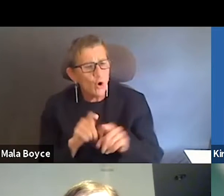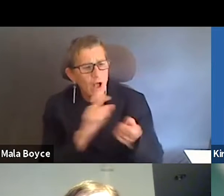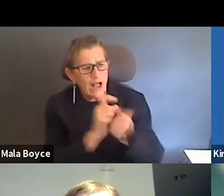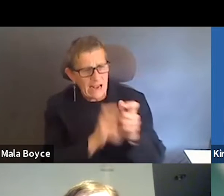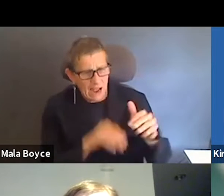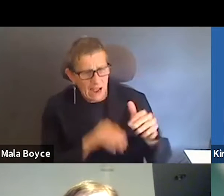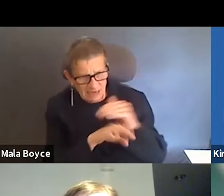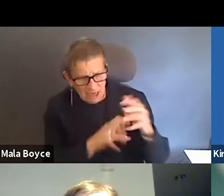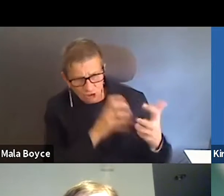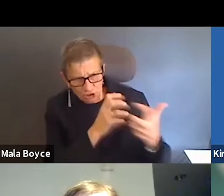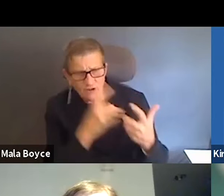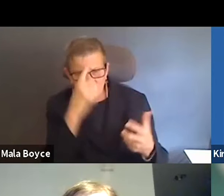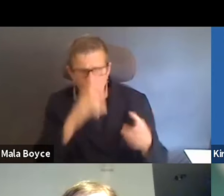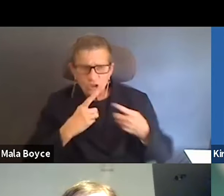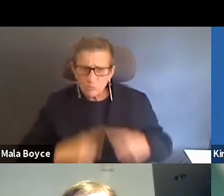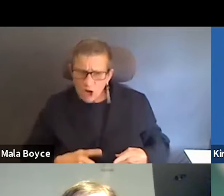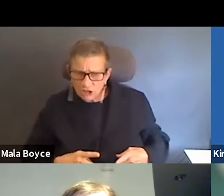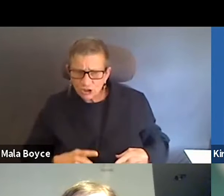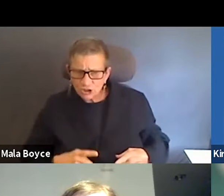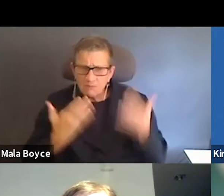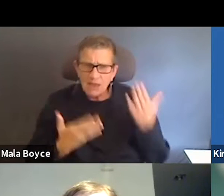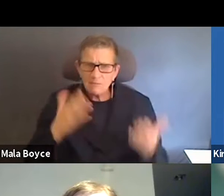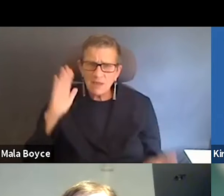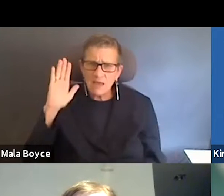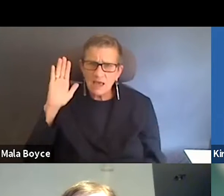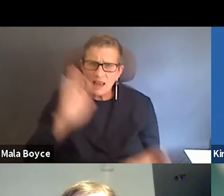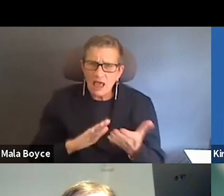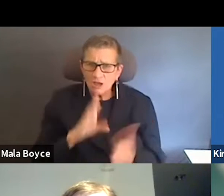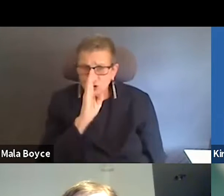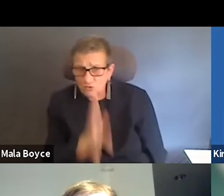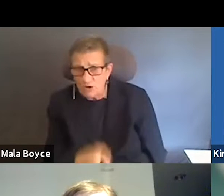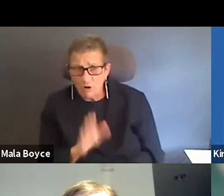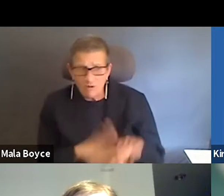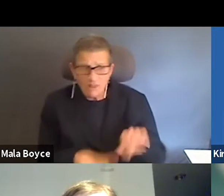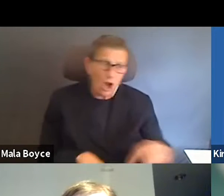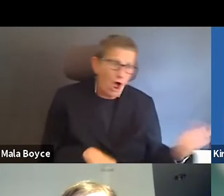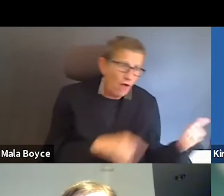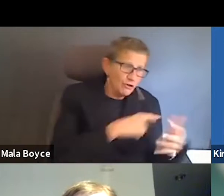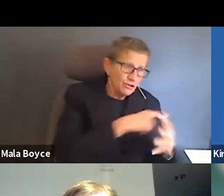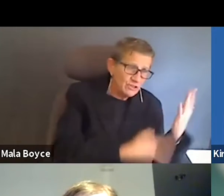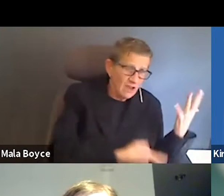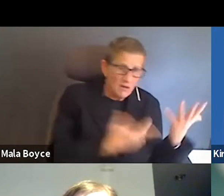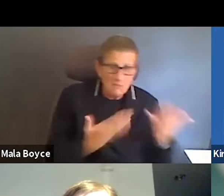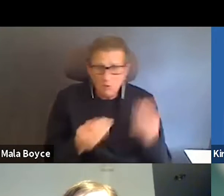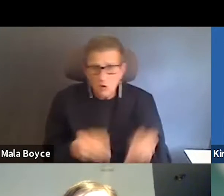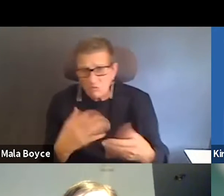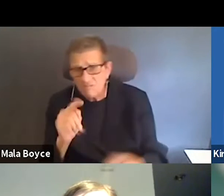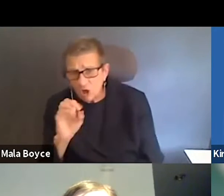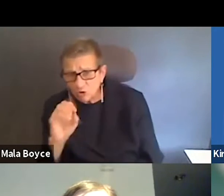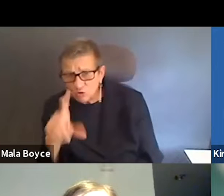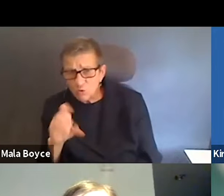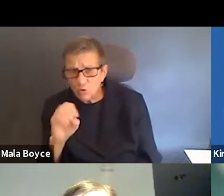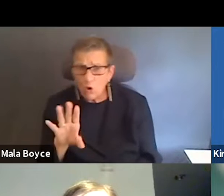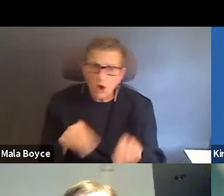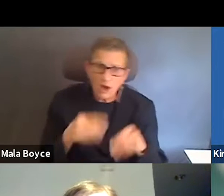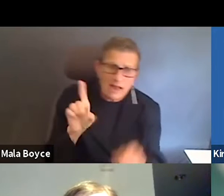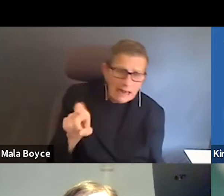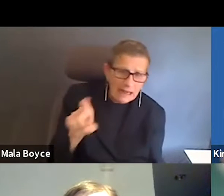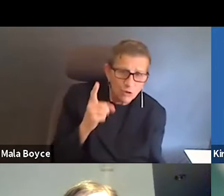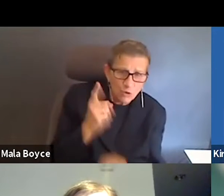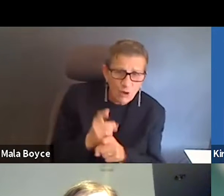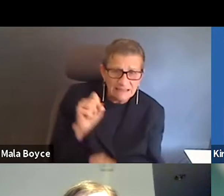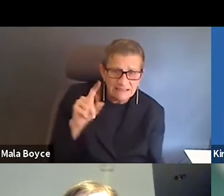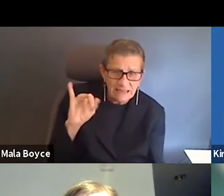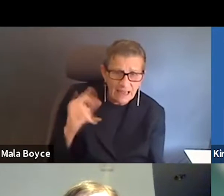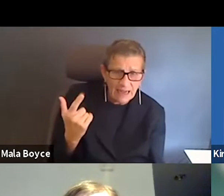for something like depression might be less straightforward than with other things where you can just provide a tool or click the right setting. Have